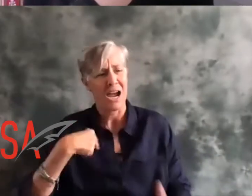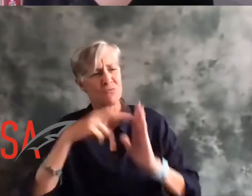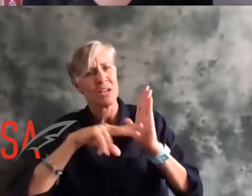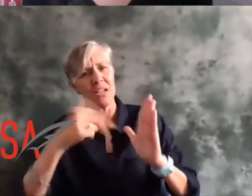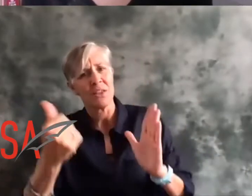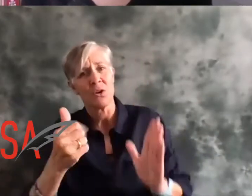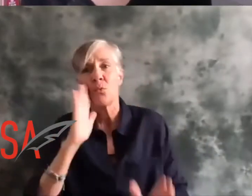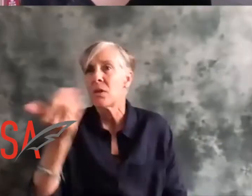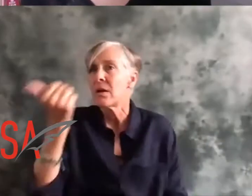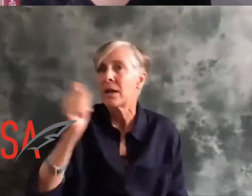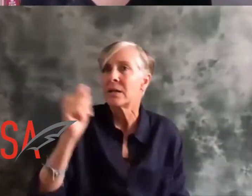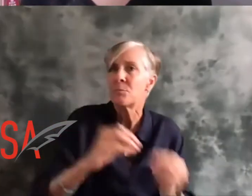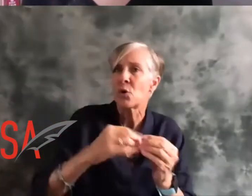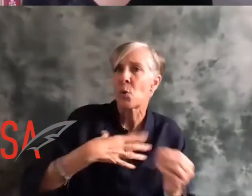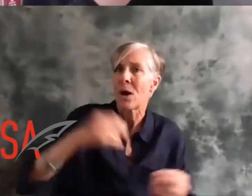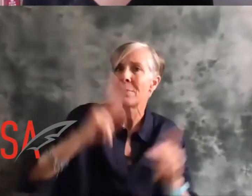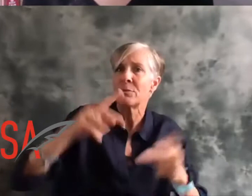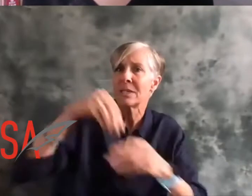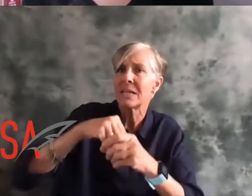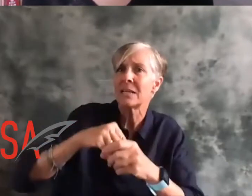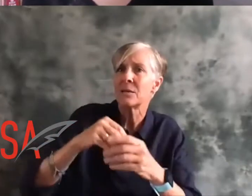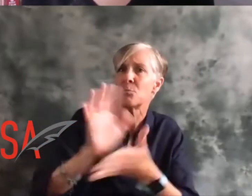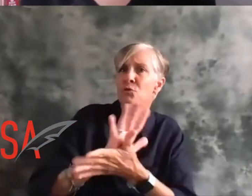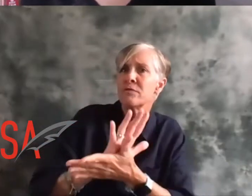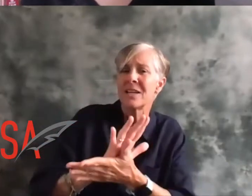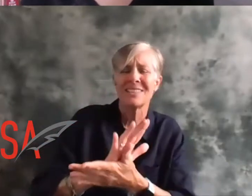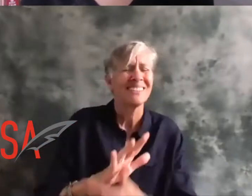going to be any more white people in movies anymore?" That's